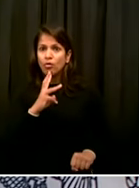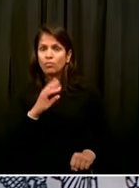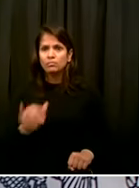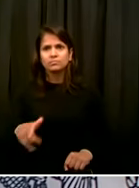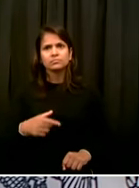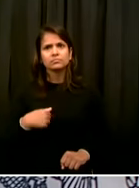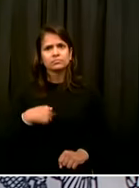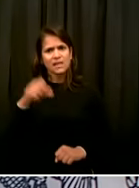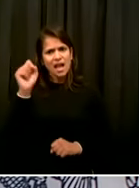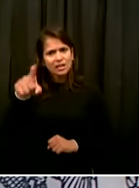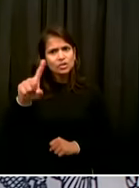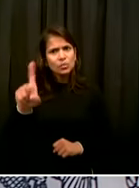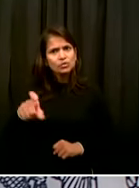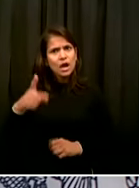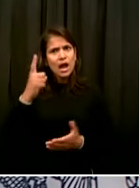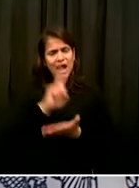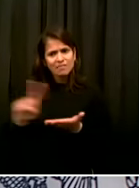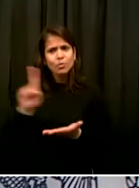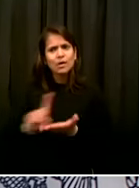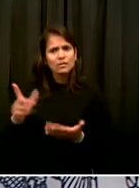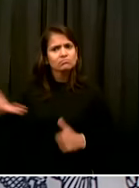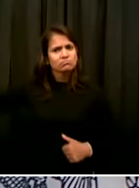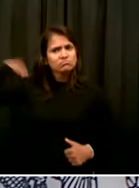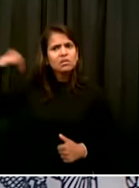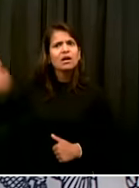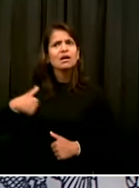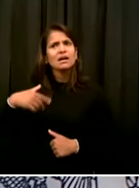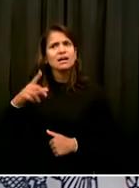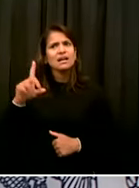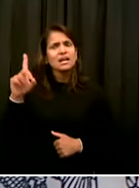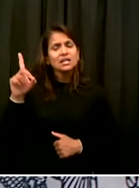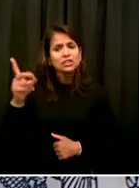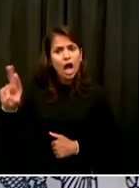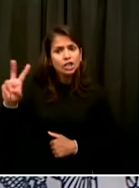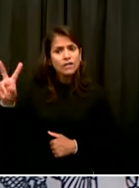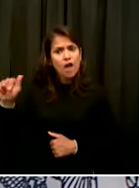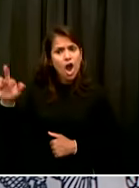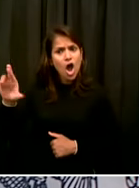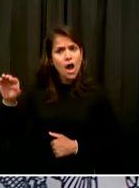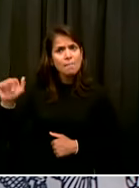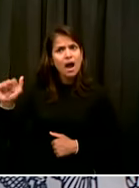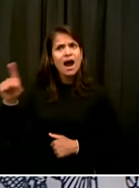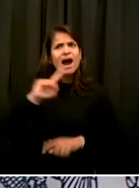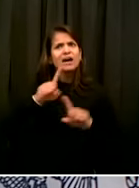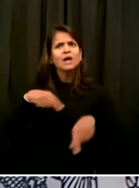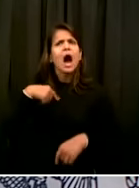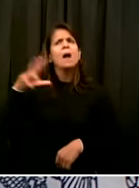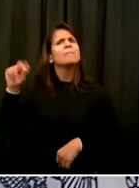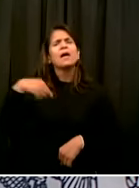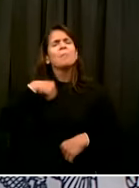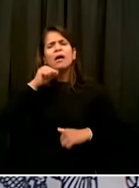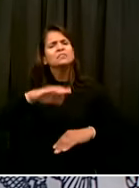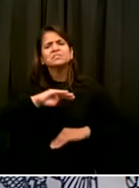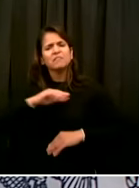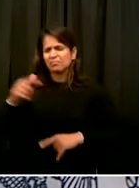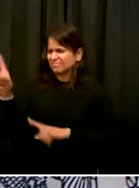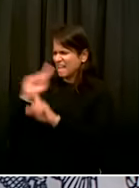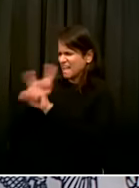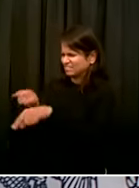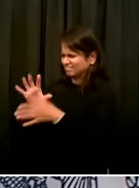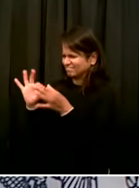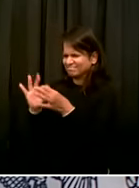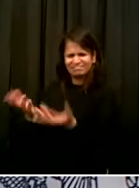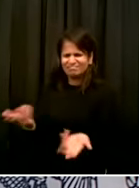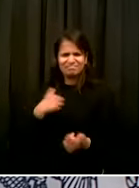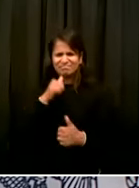Barney was rather dismissive of my question. So to what extent is the city undertaking this real-time level of testing, and when